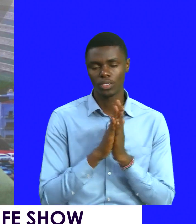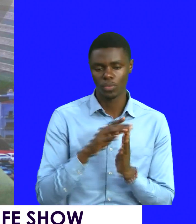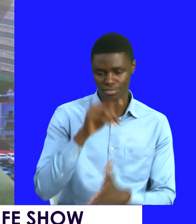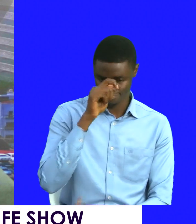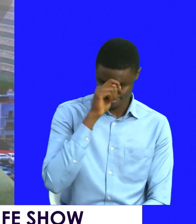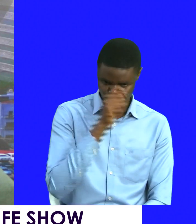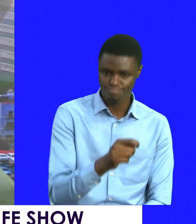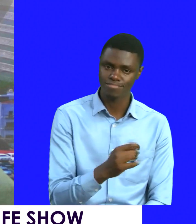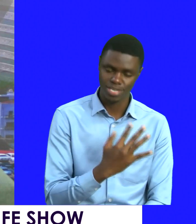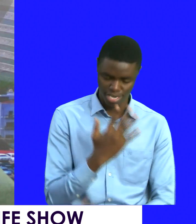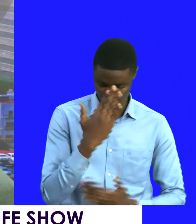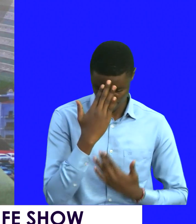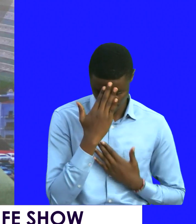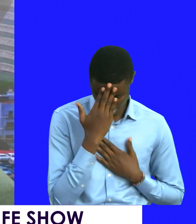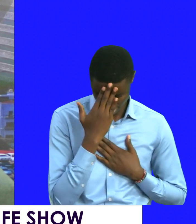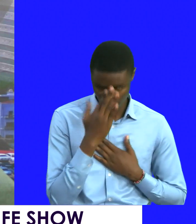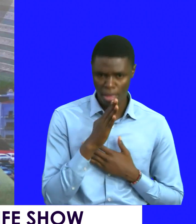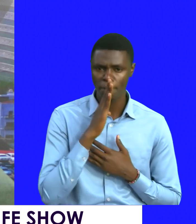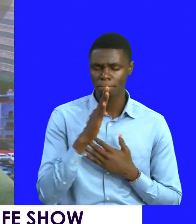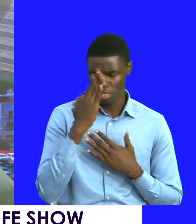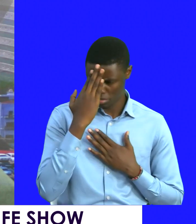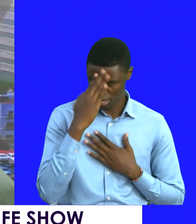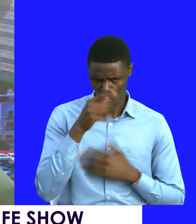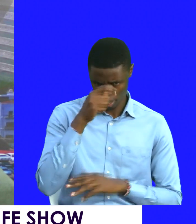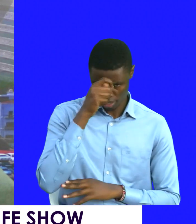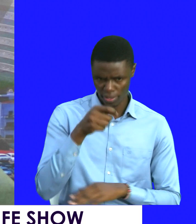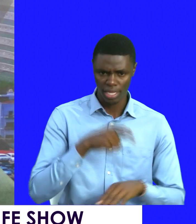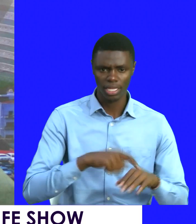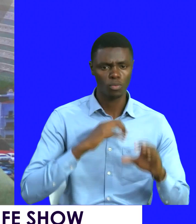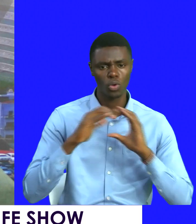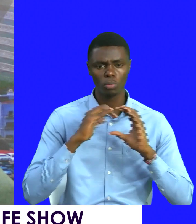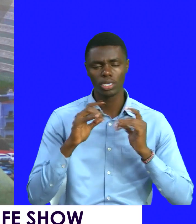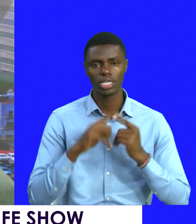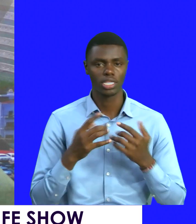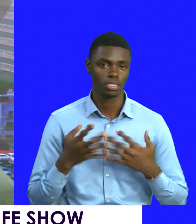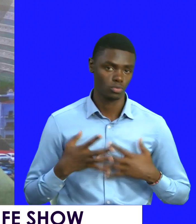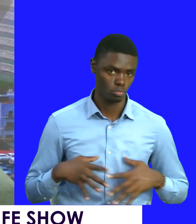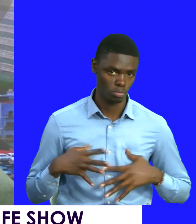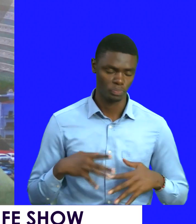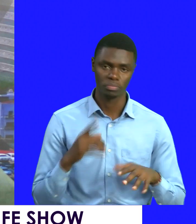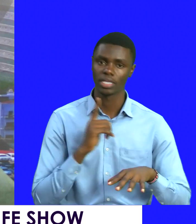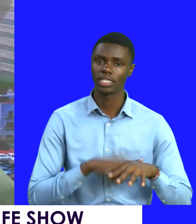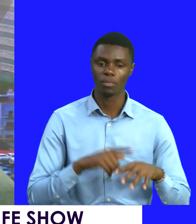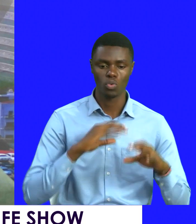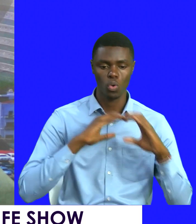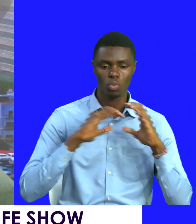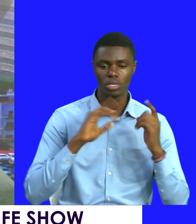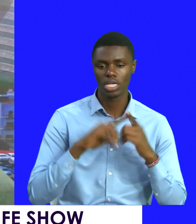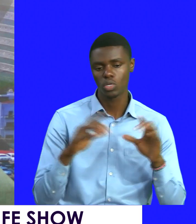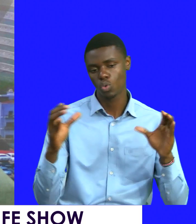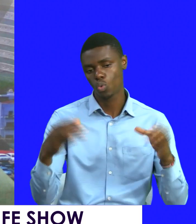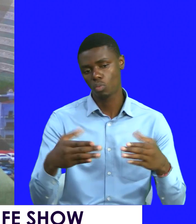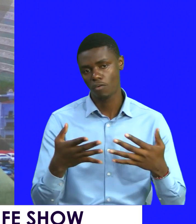courtesy. Be courteous whenever you are communicating to people, whenever you are communicating to a